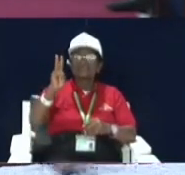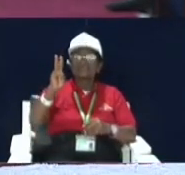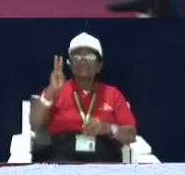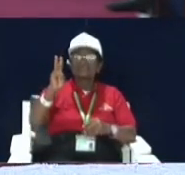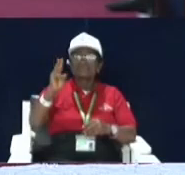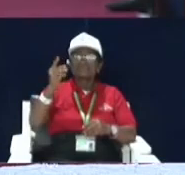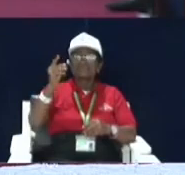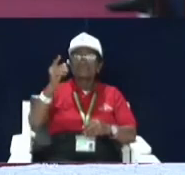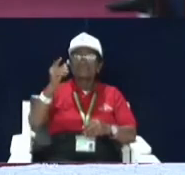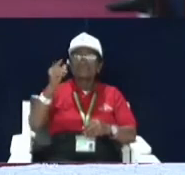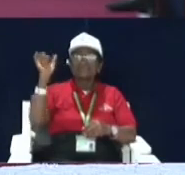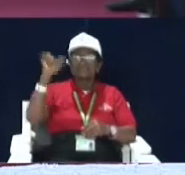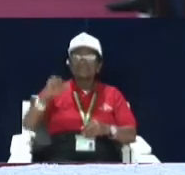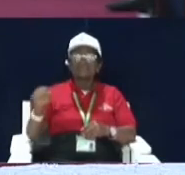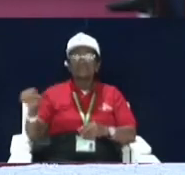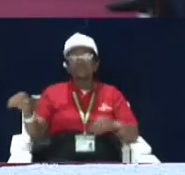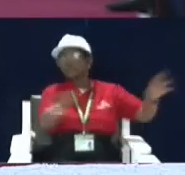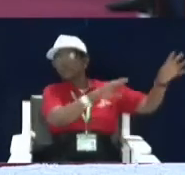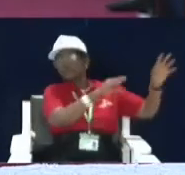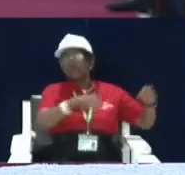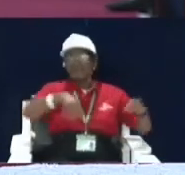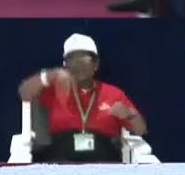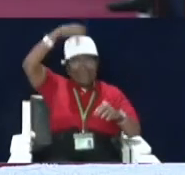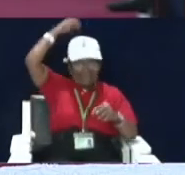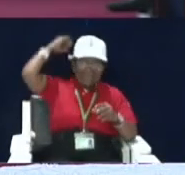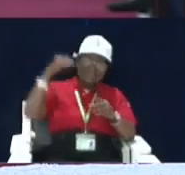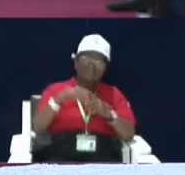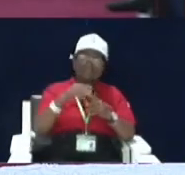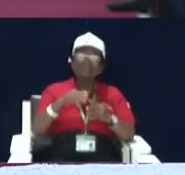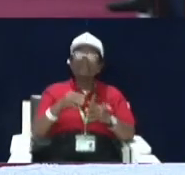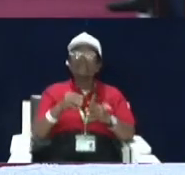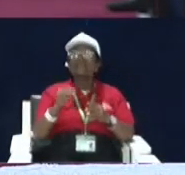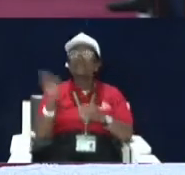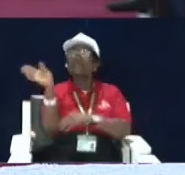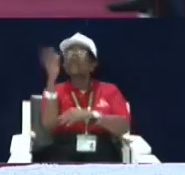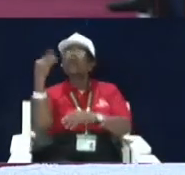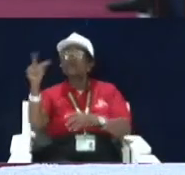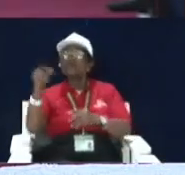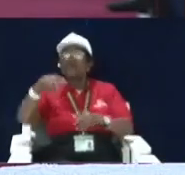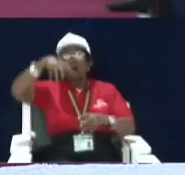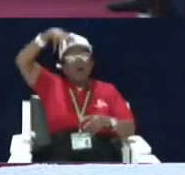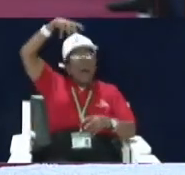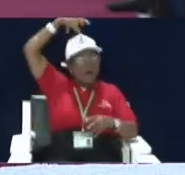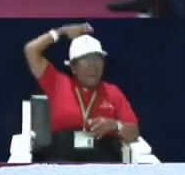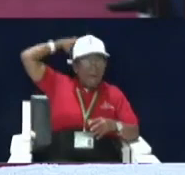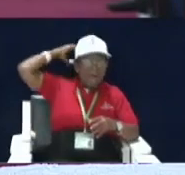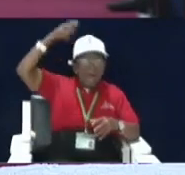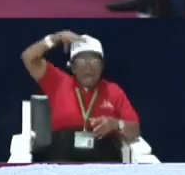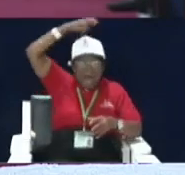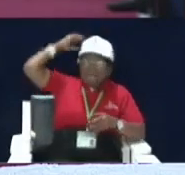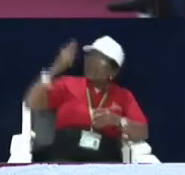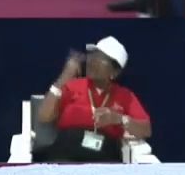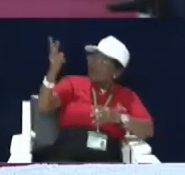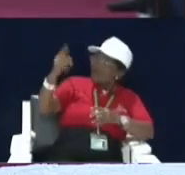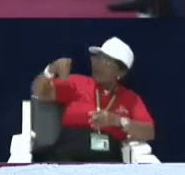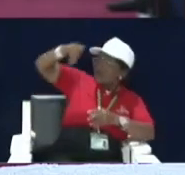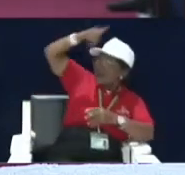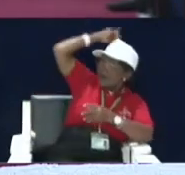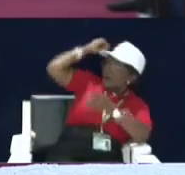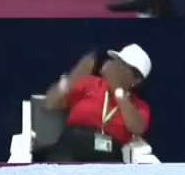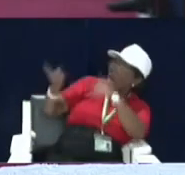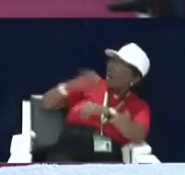They threw Daniel into the den of lions. The lions saw Daniel coming. They